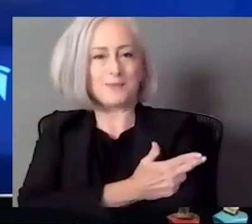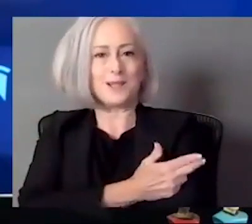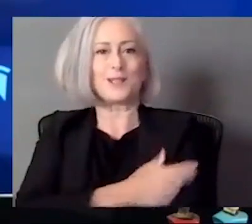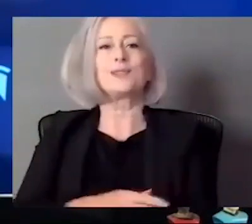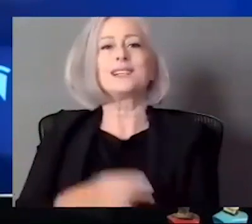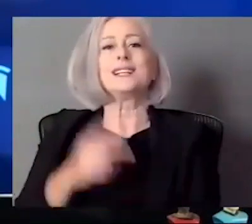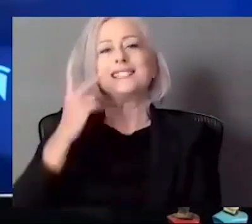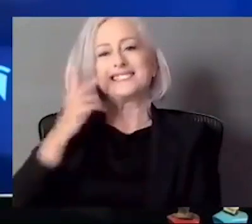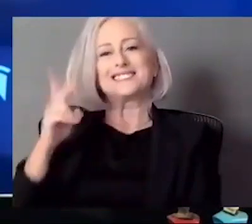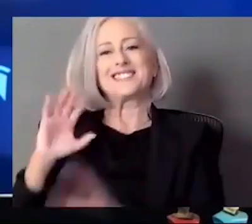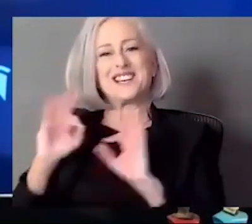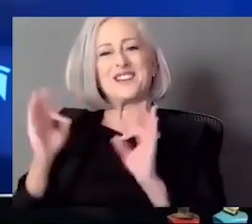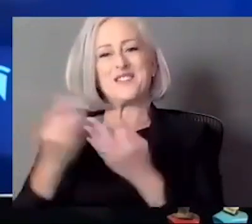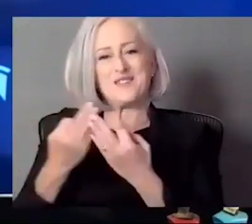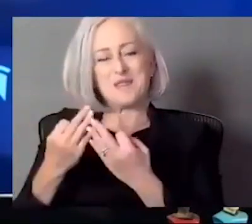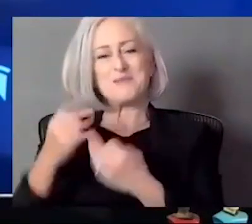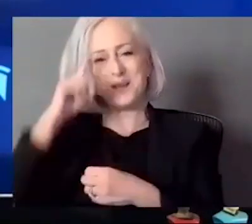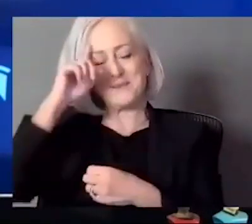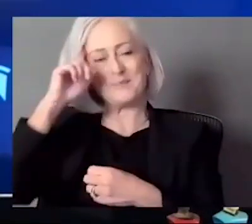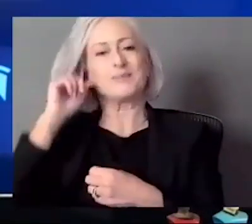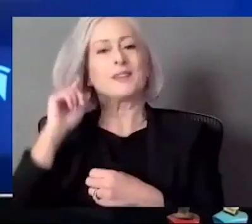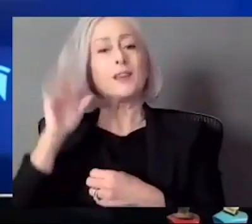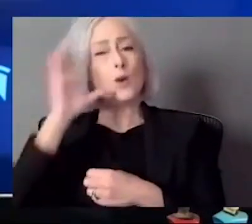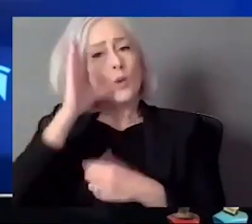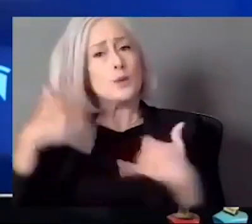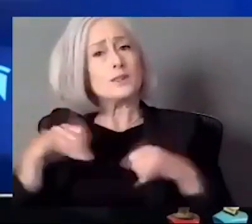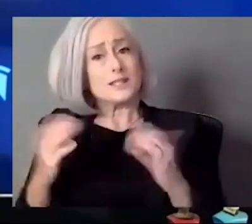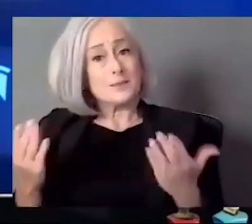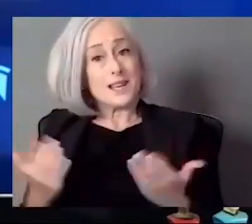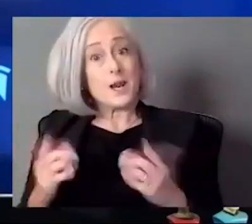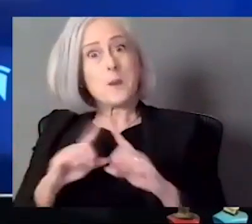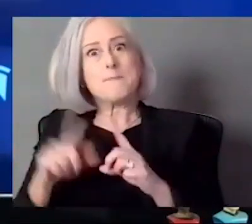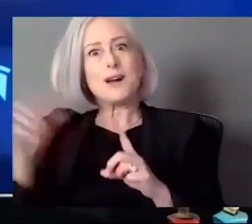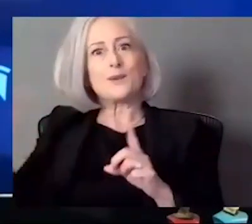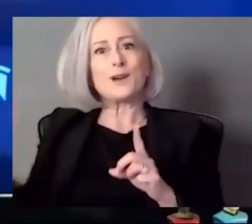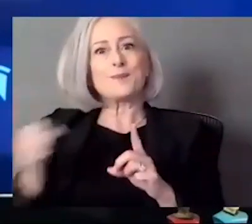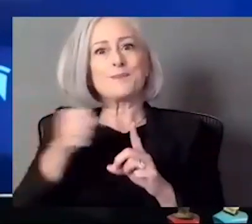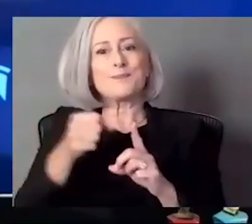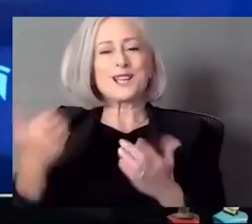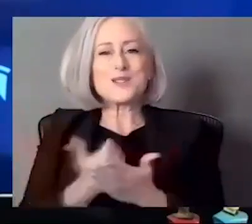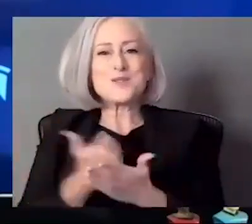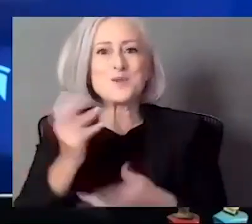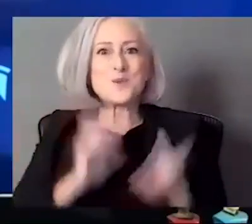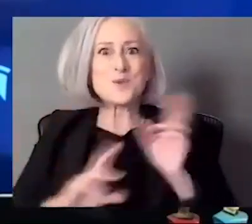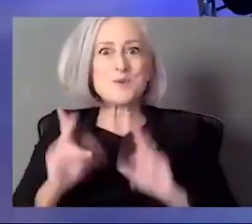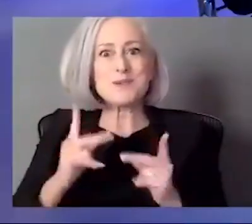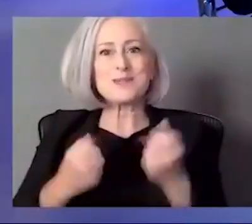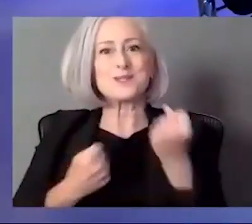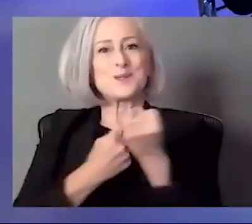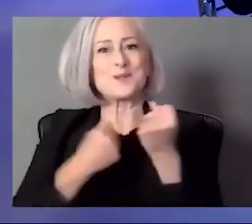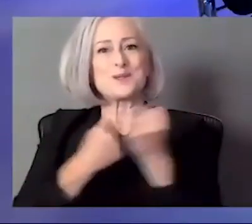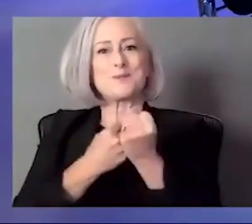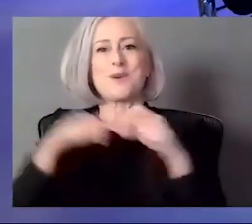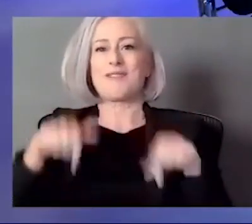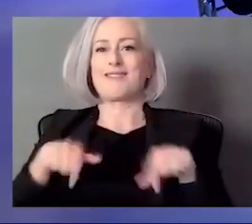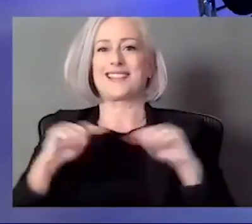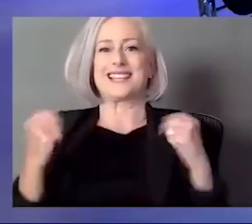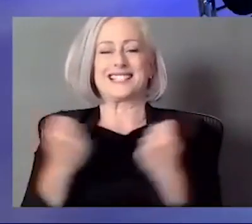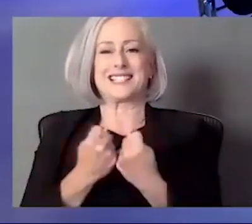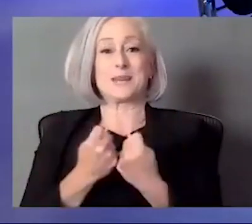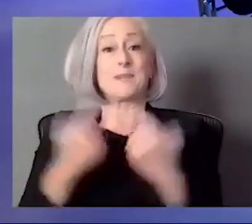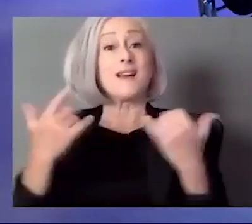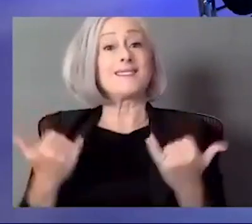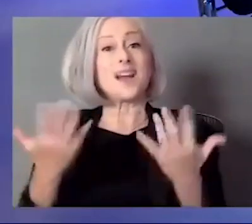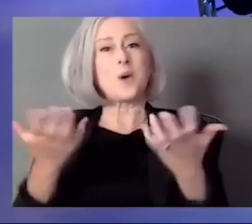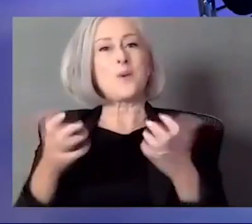away. Instead, we're going to bring in some reinforcements and add to our team. So we'd like to introduce you to Jessica